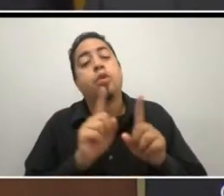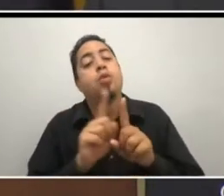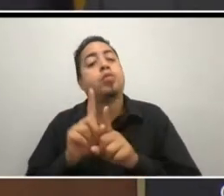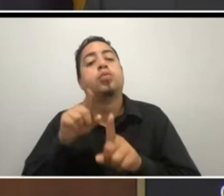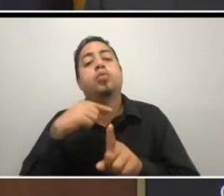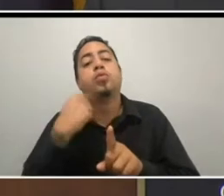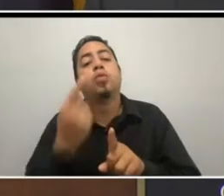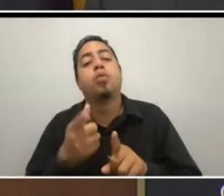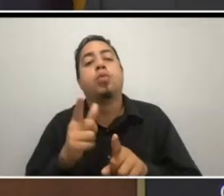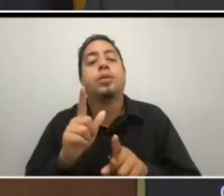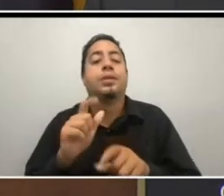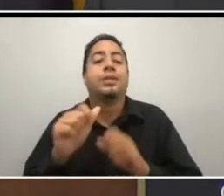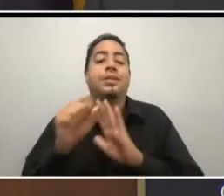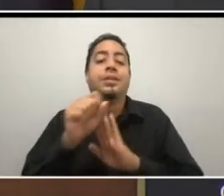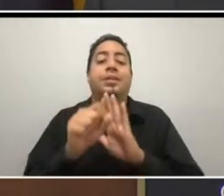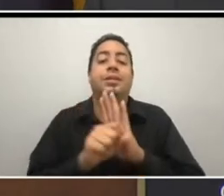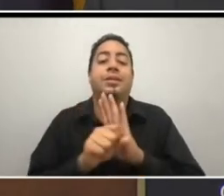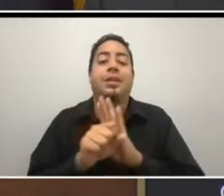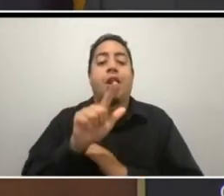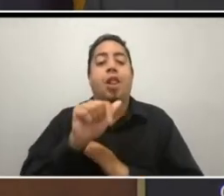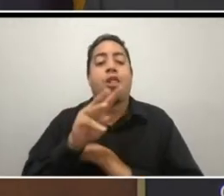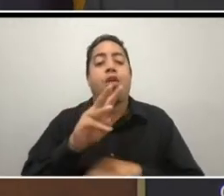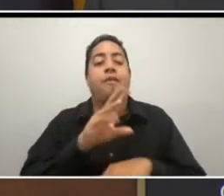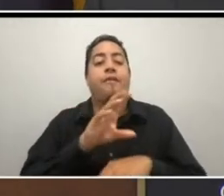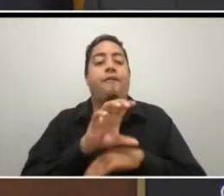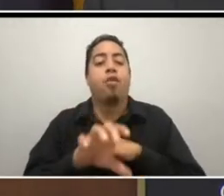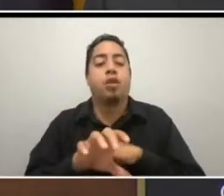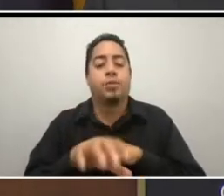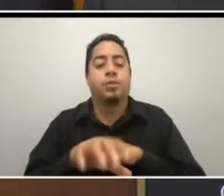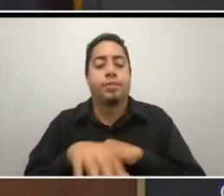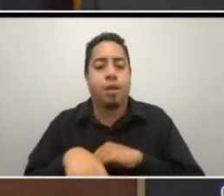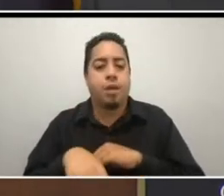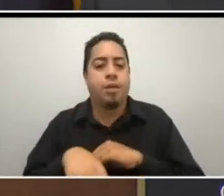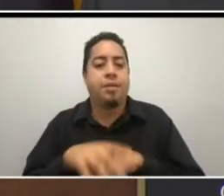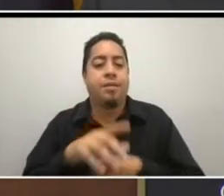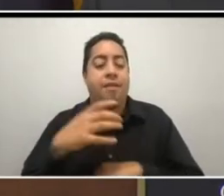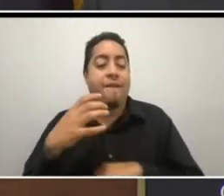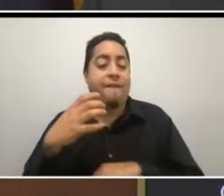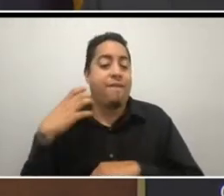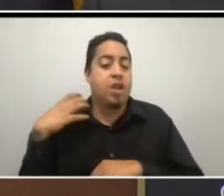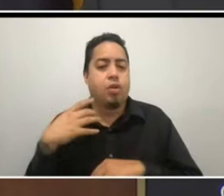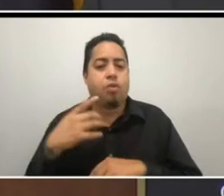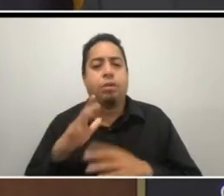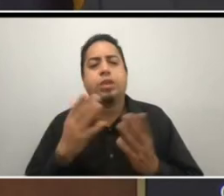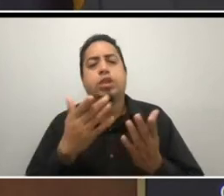she'd be praised if she found the right answer.